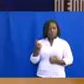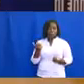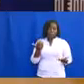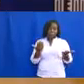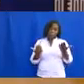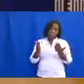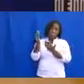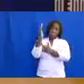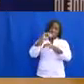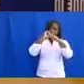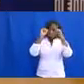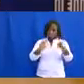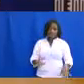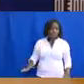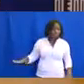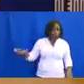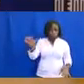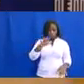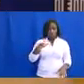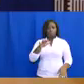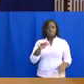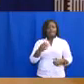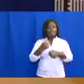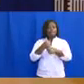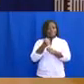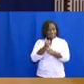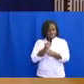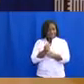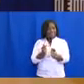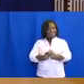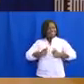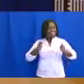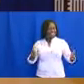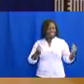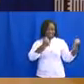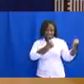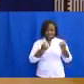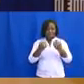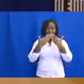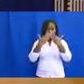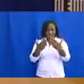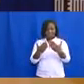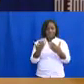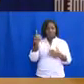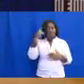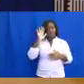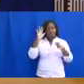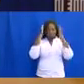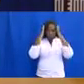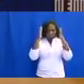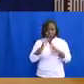God bless us all in our homeland Ghana and make her great and strong. I thank you for your attention.